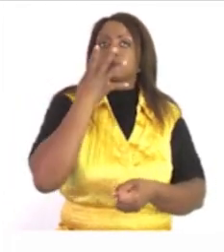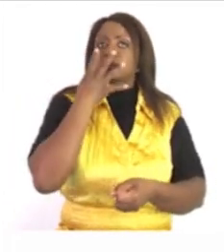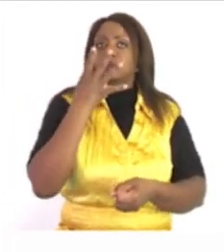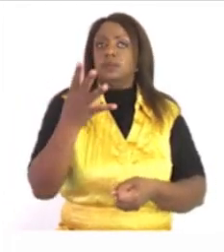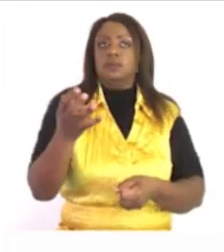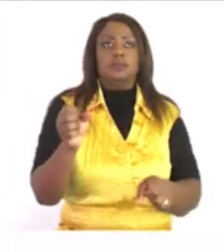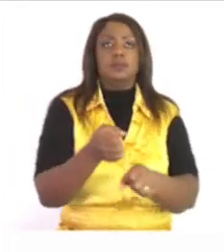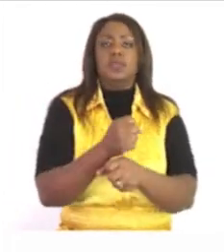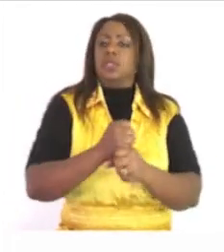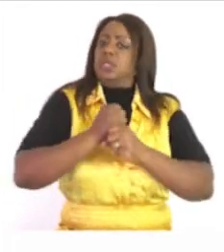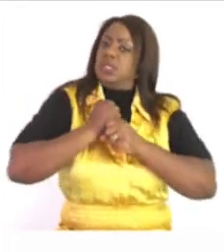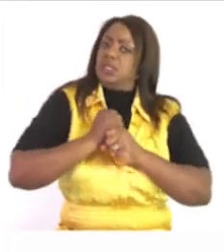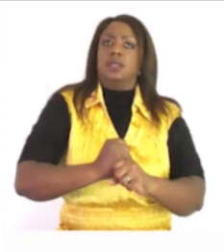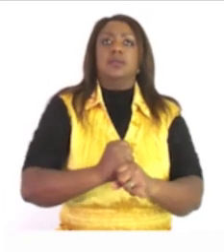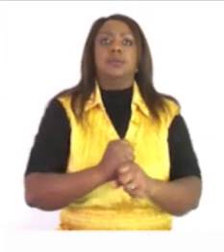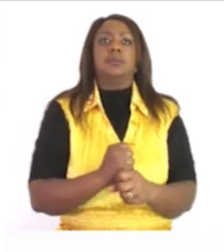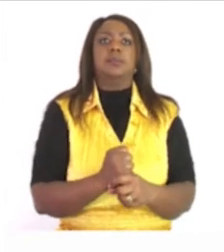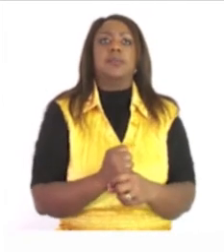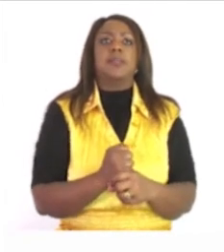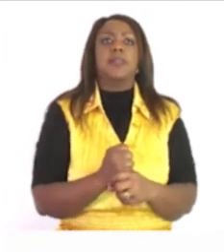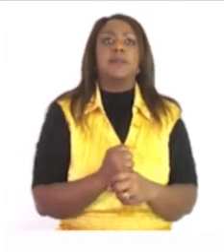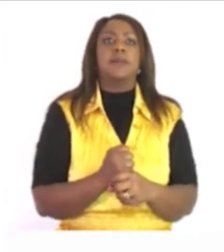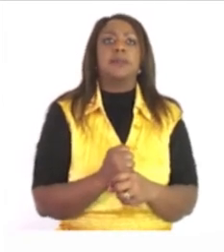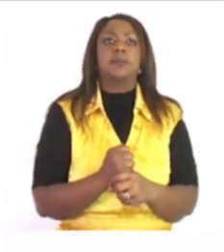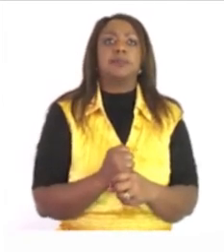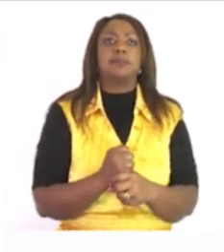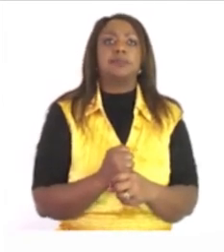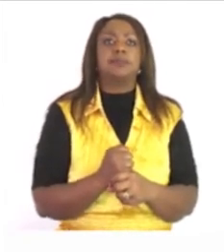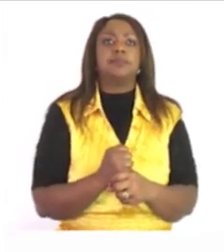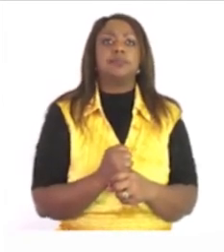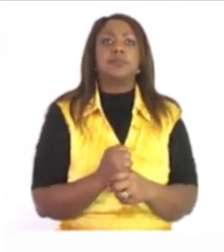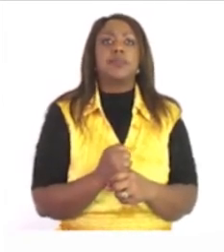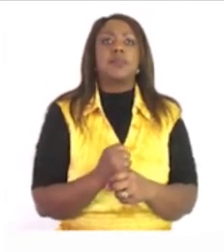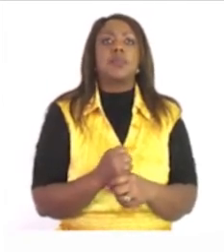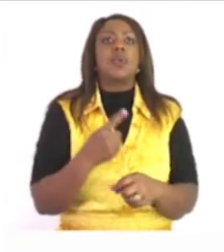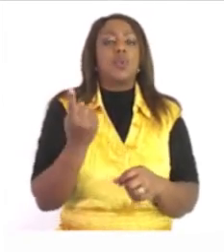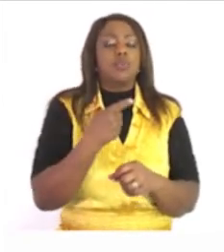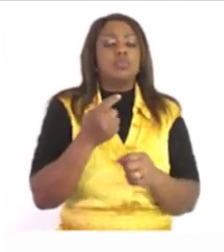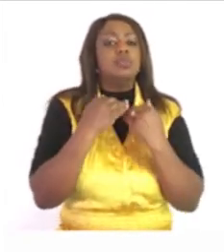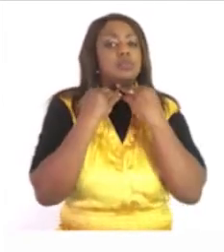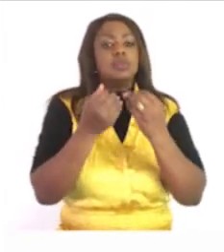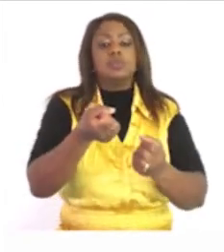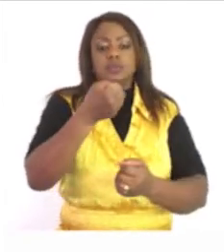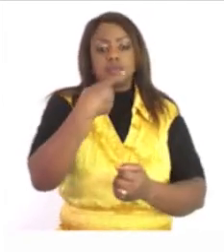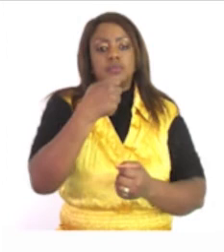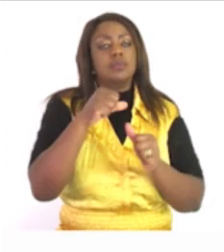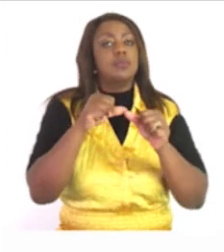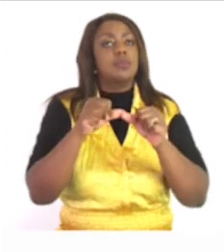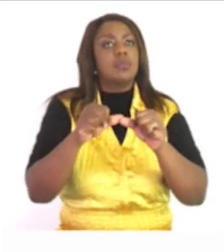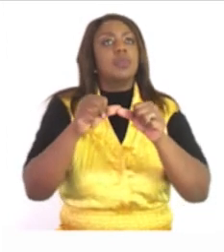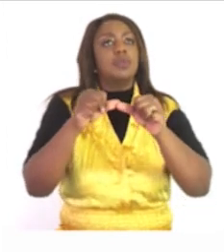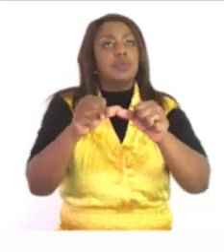Asthmatic people are given an asthma pump. Asthmatic people are given tablets to drink. So take your medication in order to avoid any